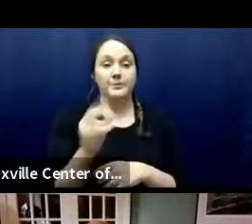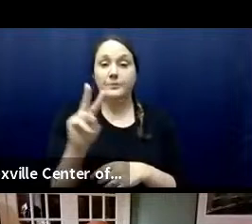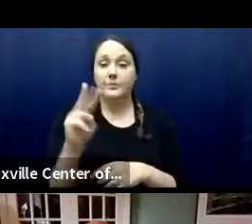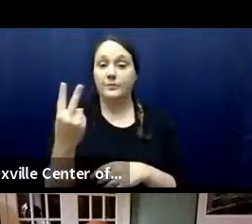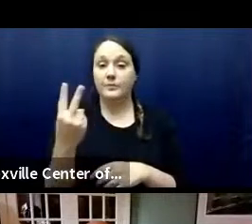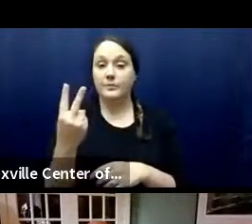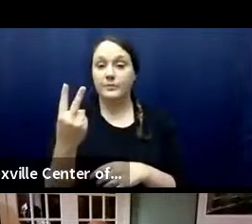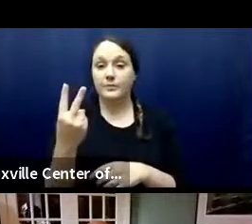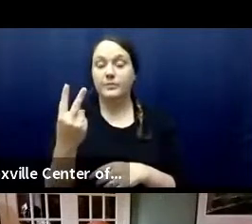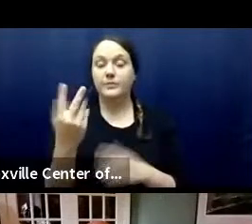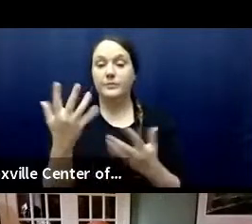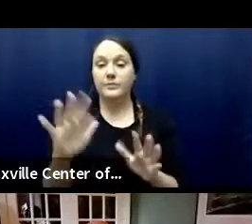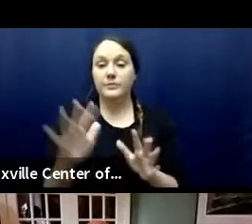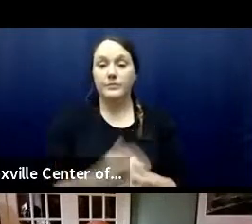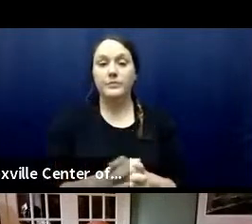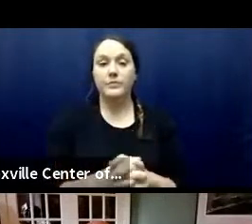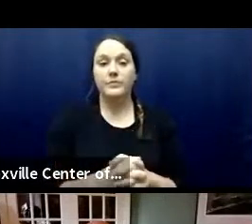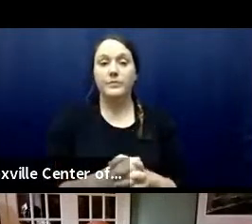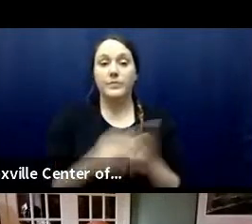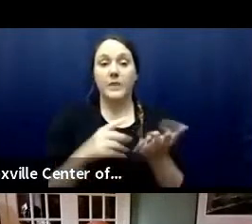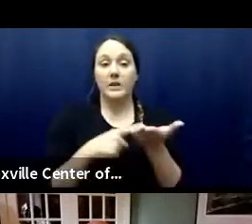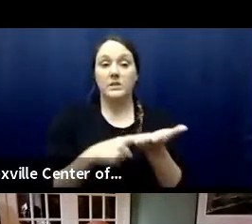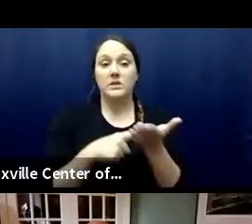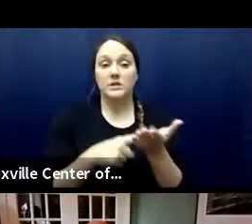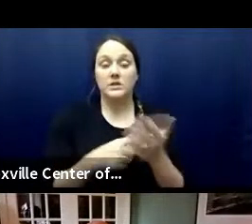second. Discussion.